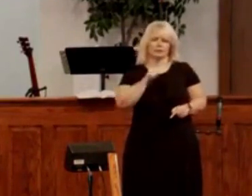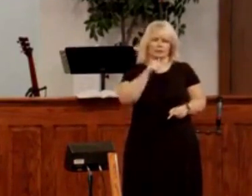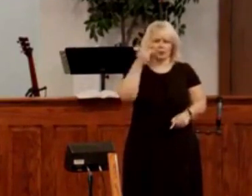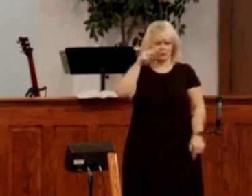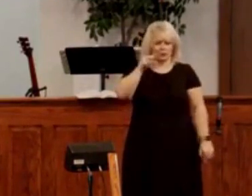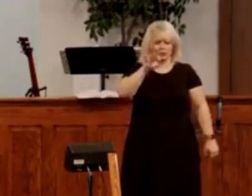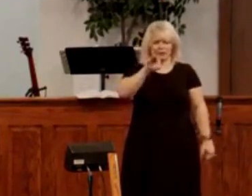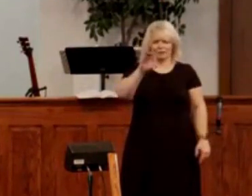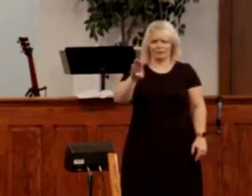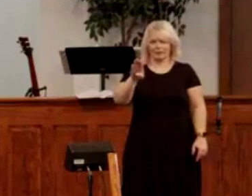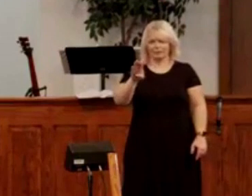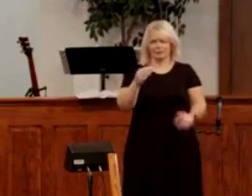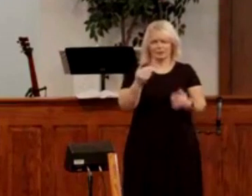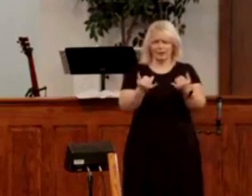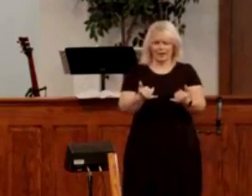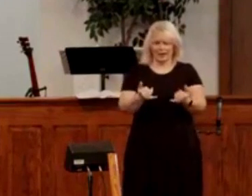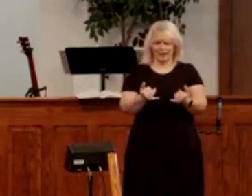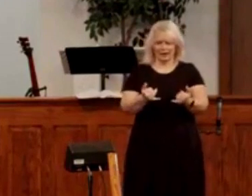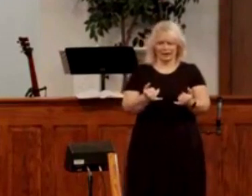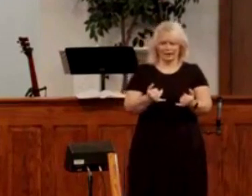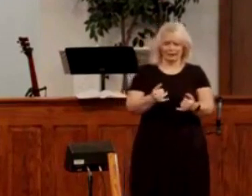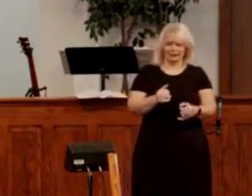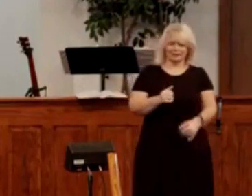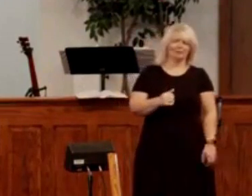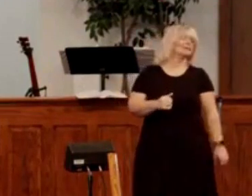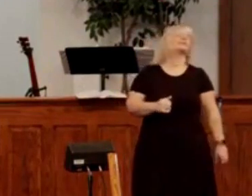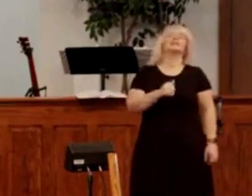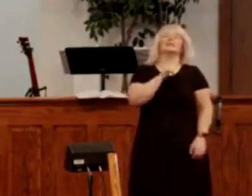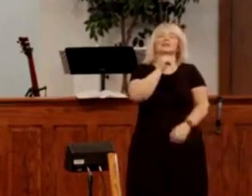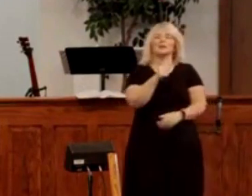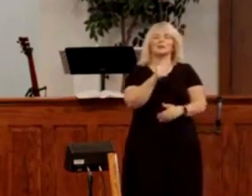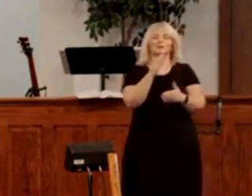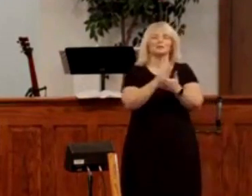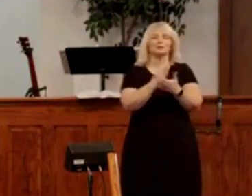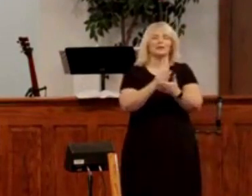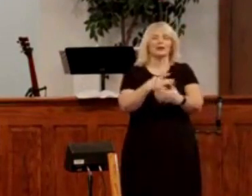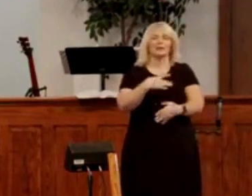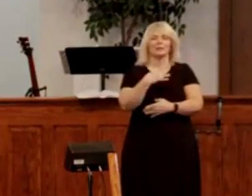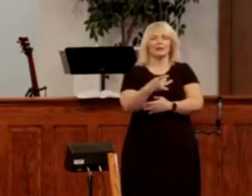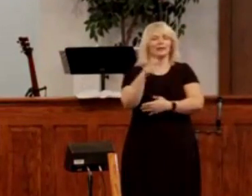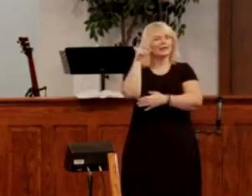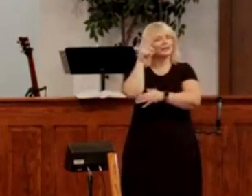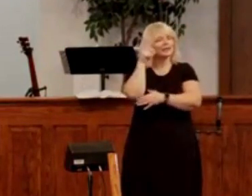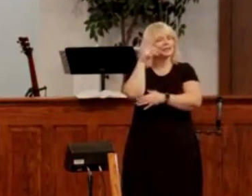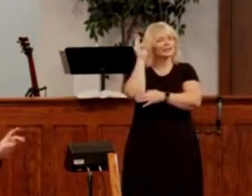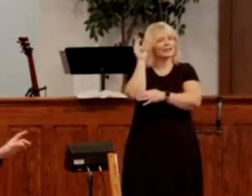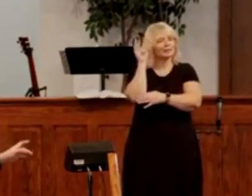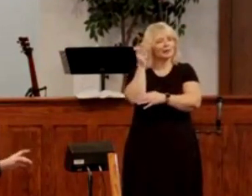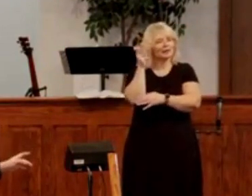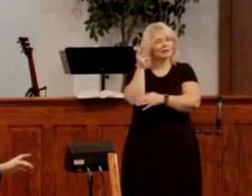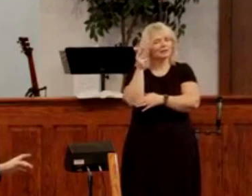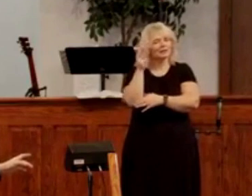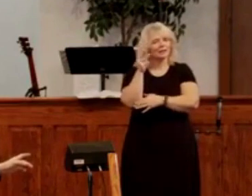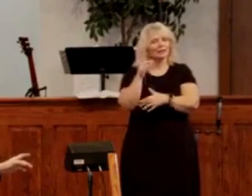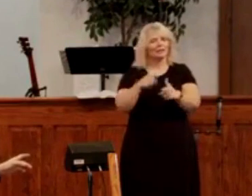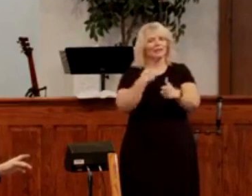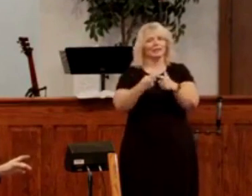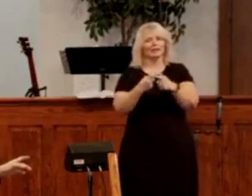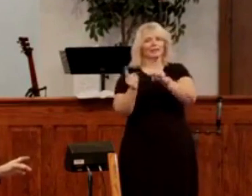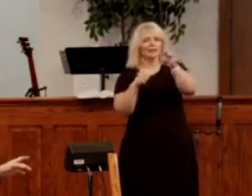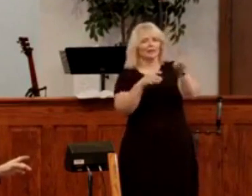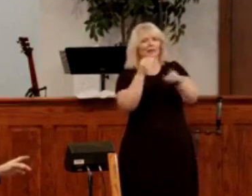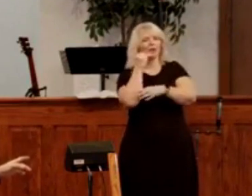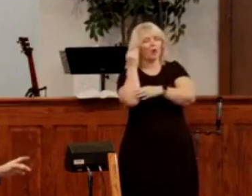delete your posts. Don't go unliking things yet. Listen to the sermon first, then go home and clean up your